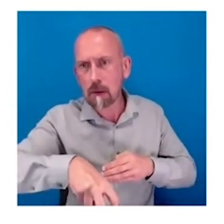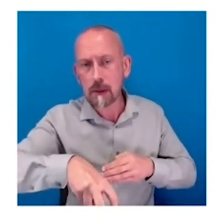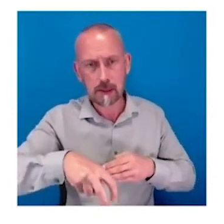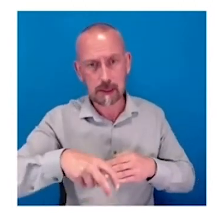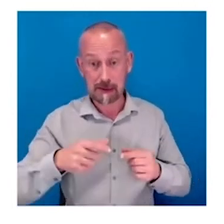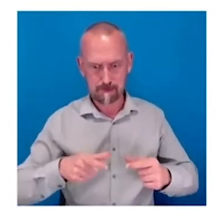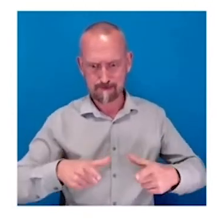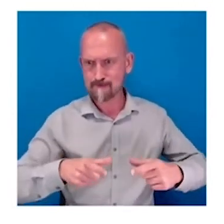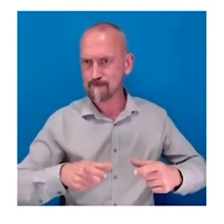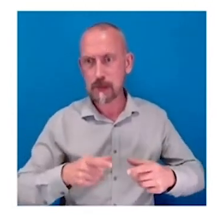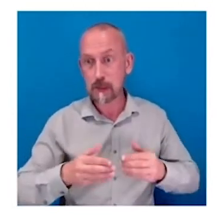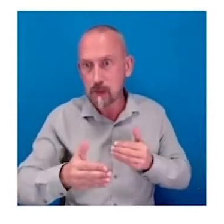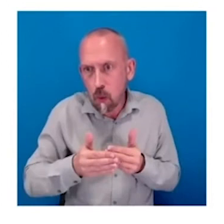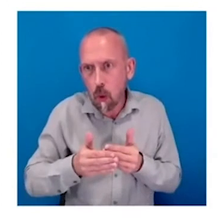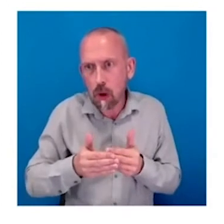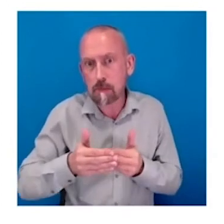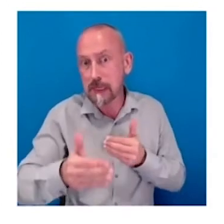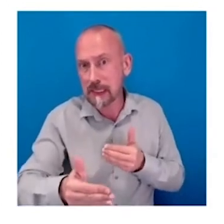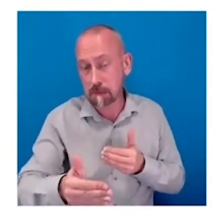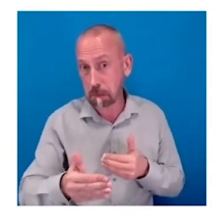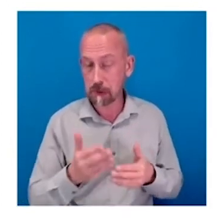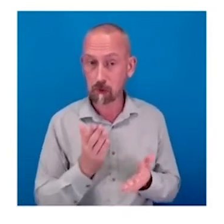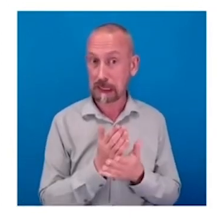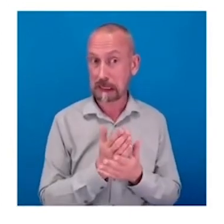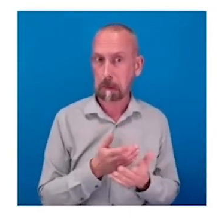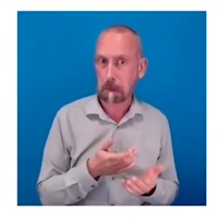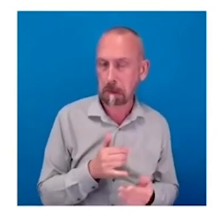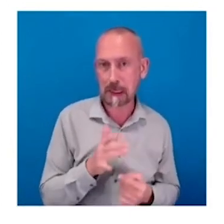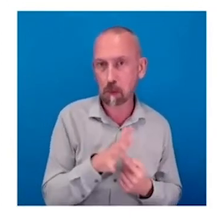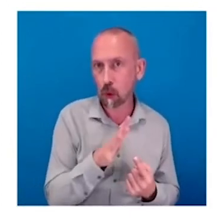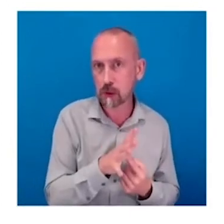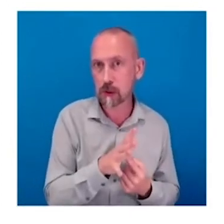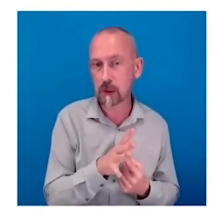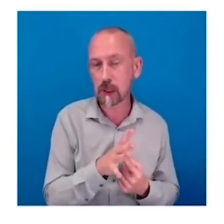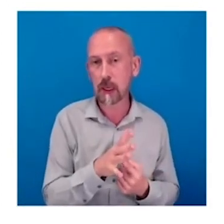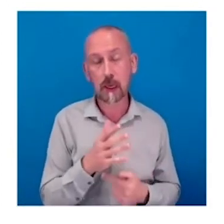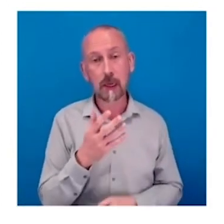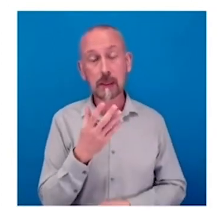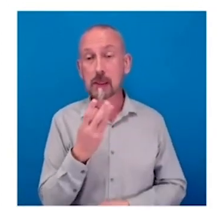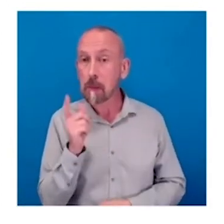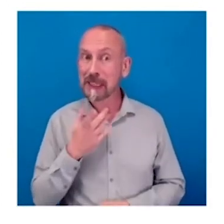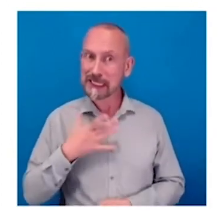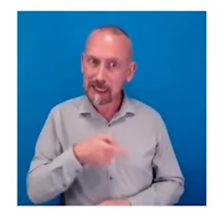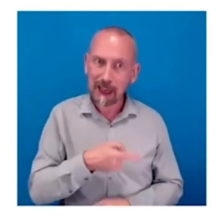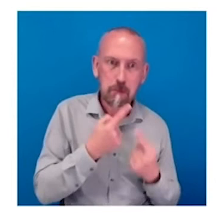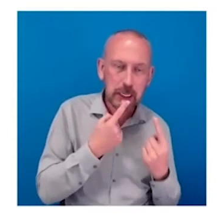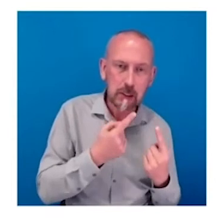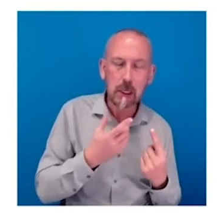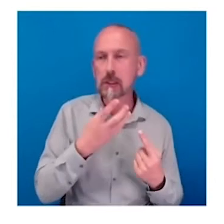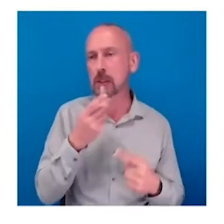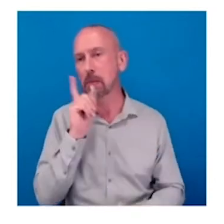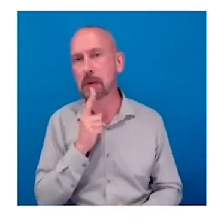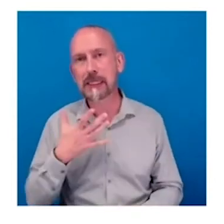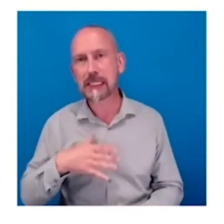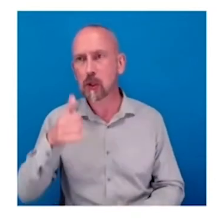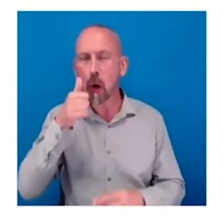train. Some people need that information, other people need to know the quiet route, etc. The app is an ongoing